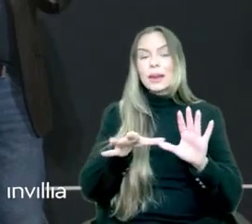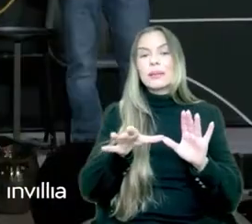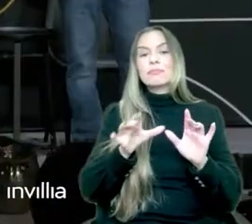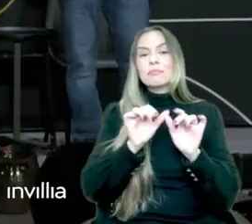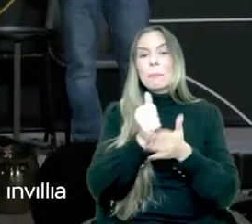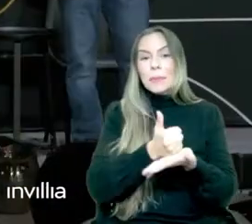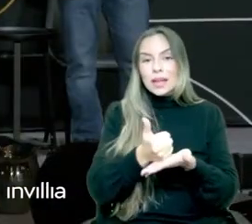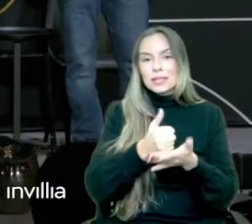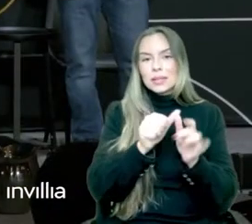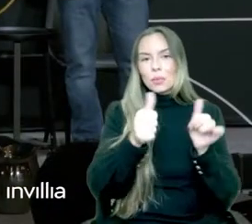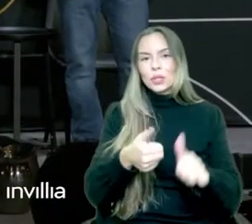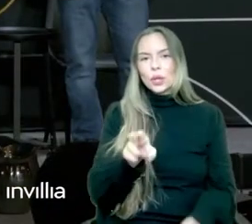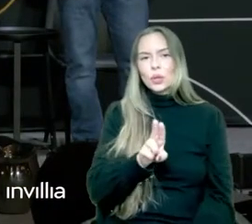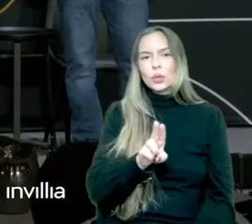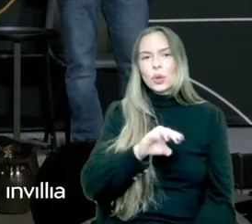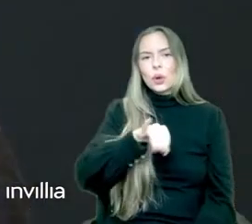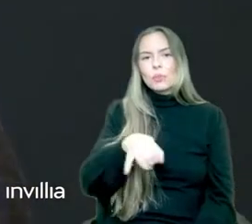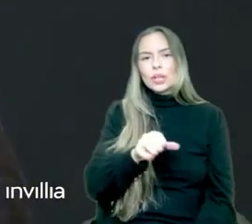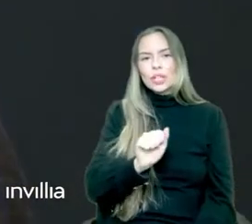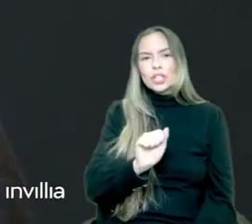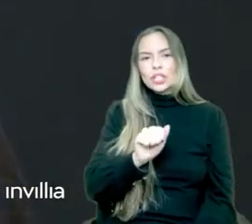first production-grade